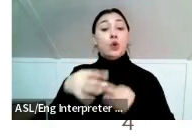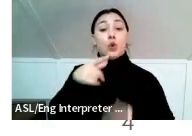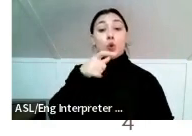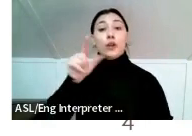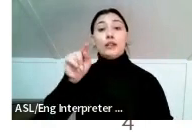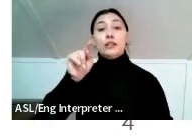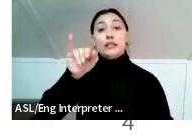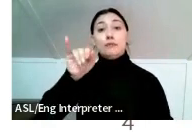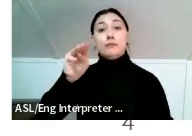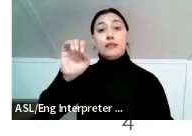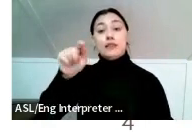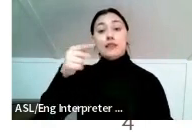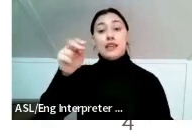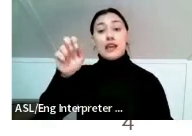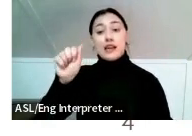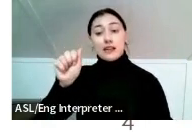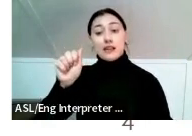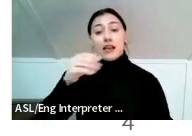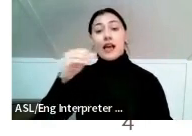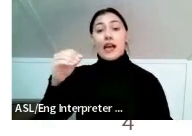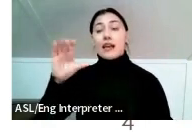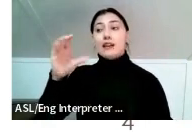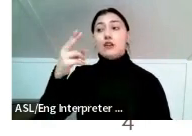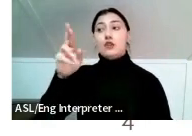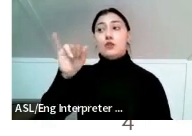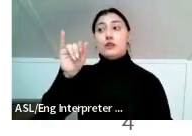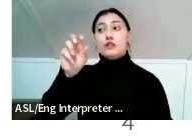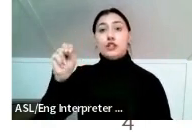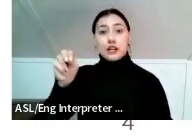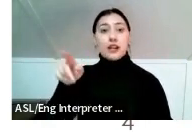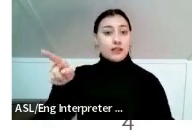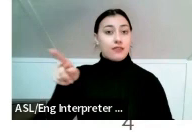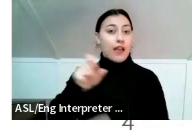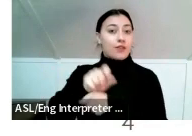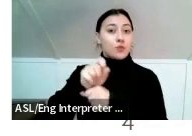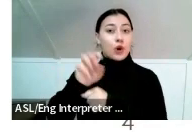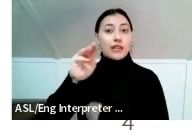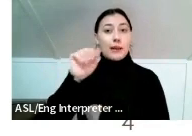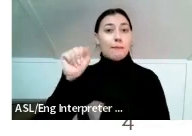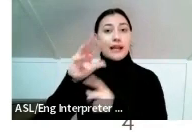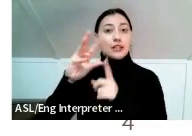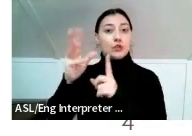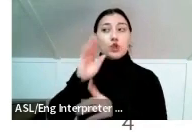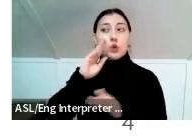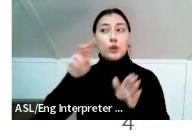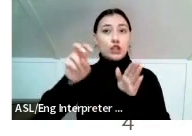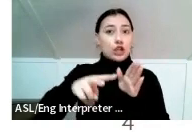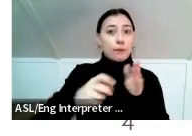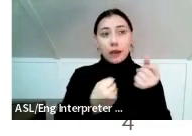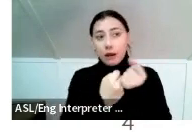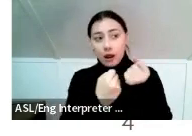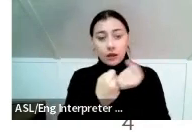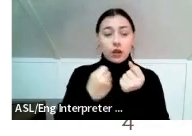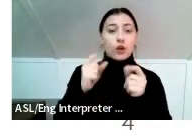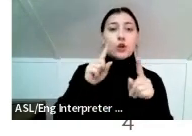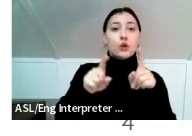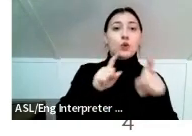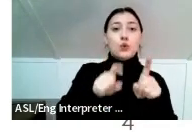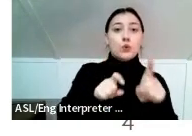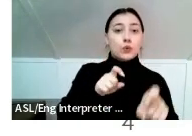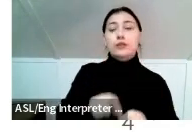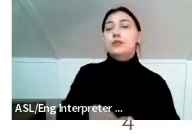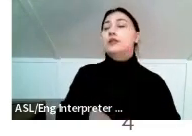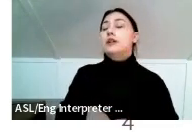Christian, our colleagues at Mass Cultural Council, jumping in to help us with those questions. Our other presenters today are Sarah Glidden